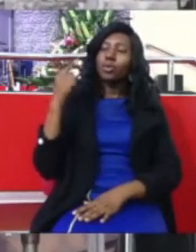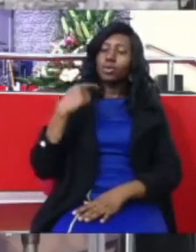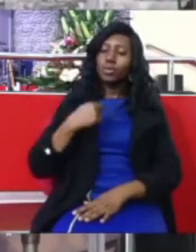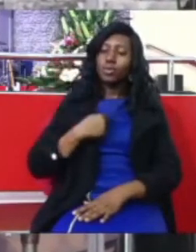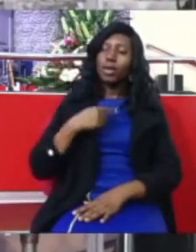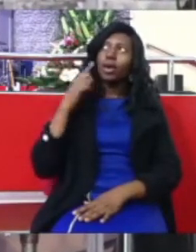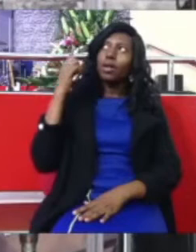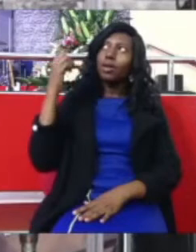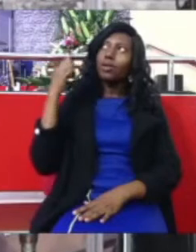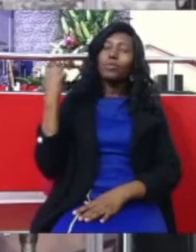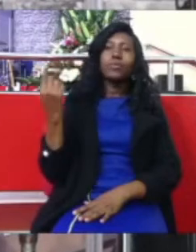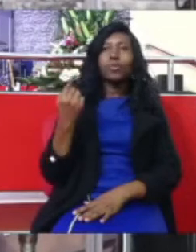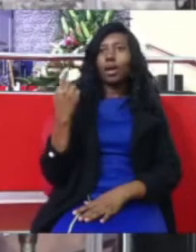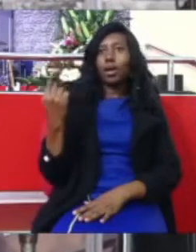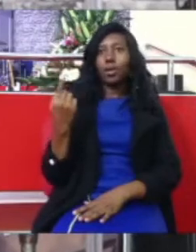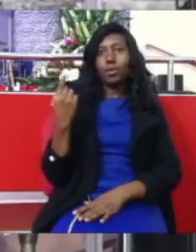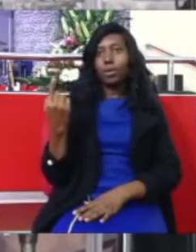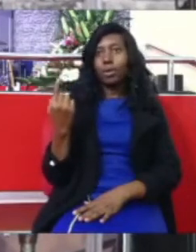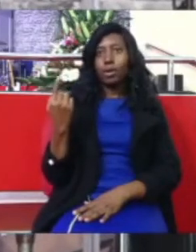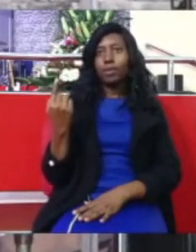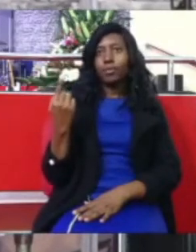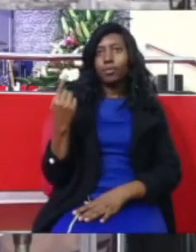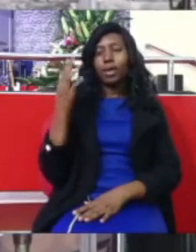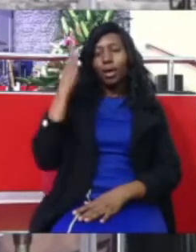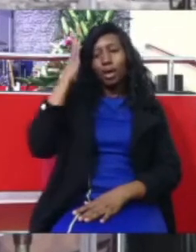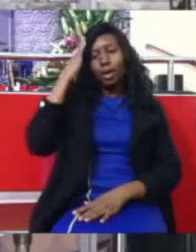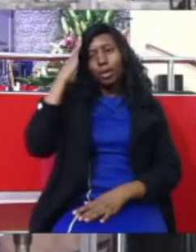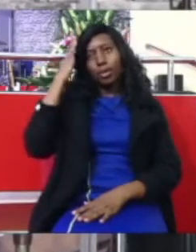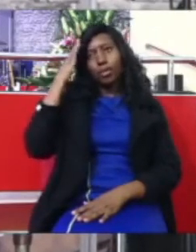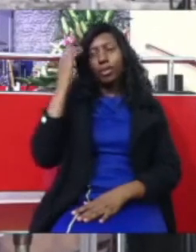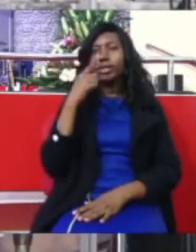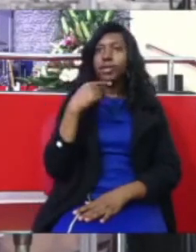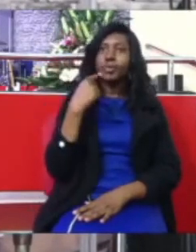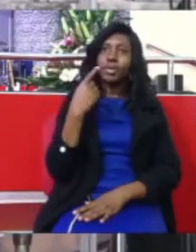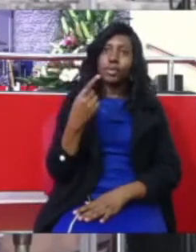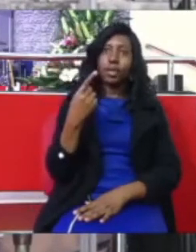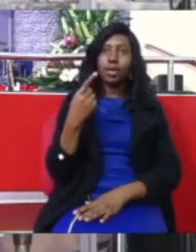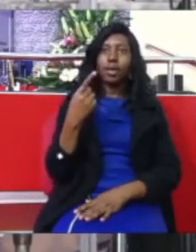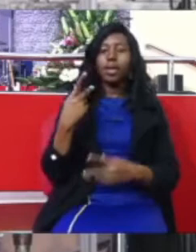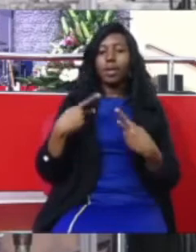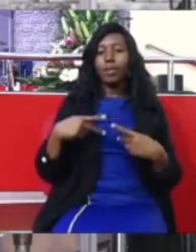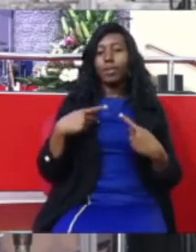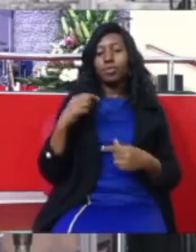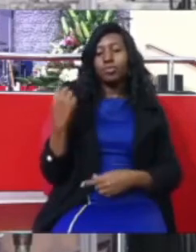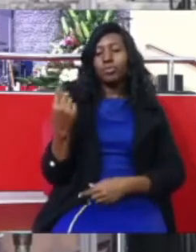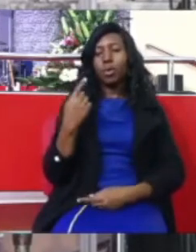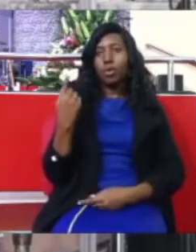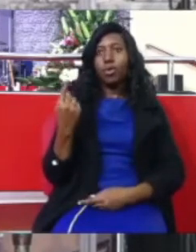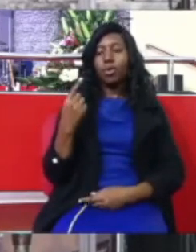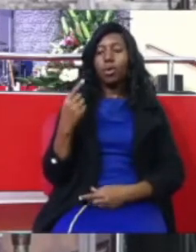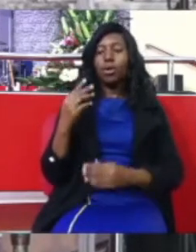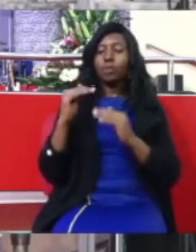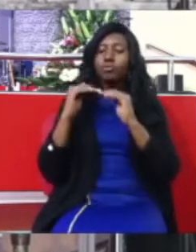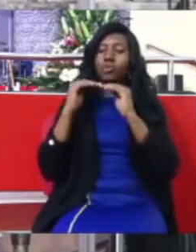for anything ordinary here. I know it has been said in my place that people can only go up to this level, but I'm